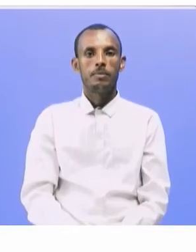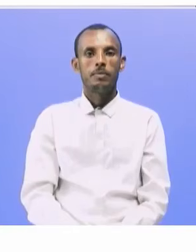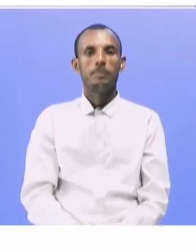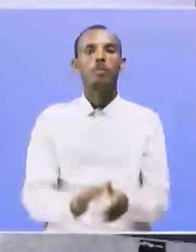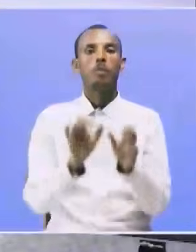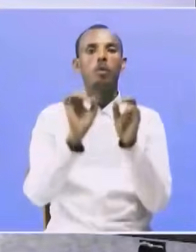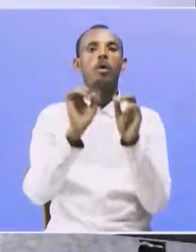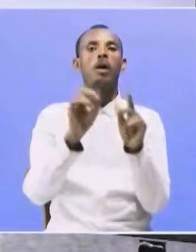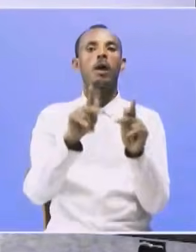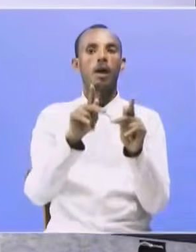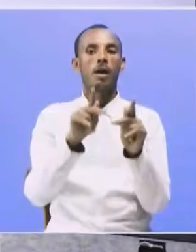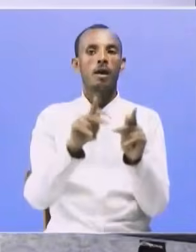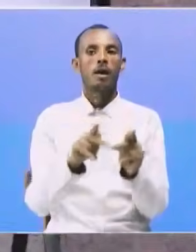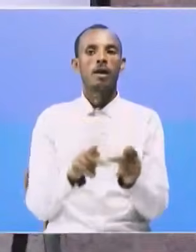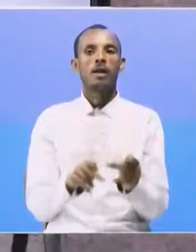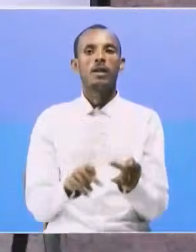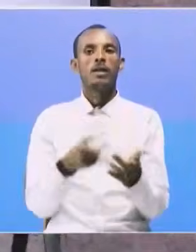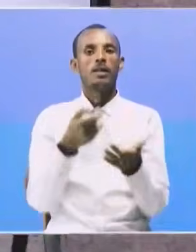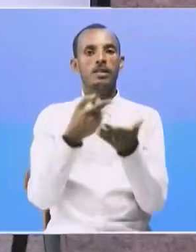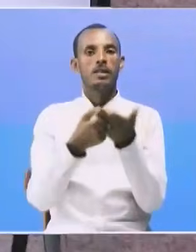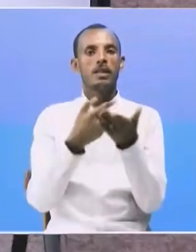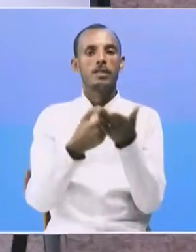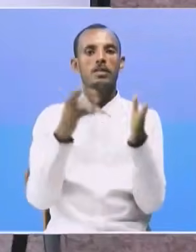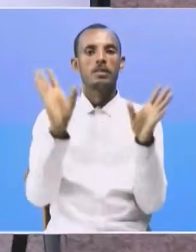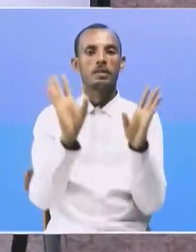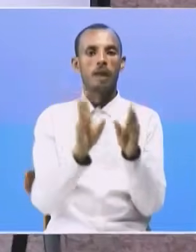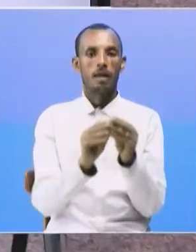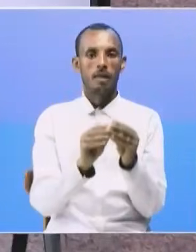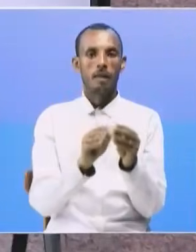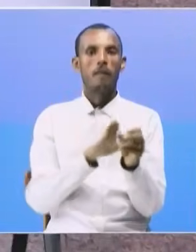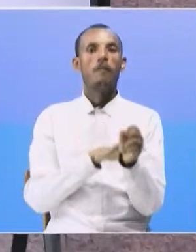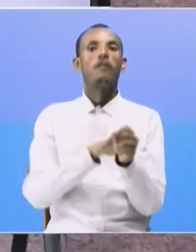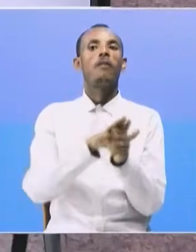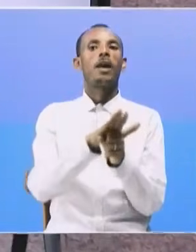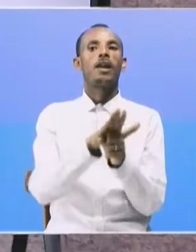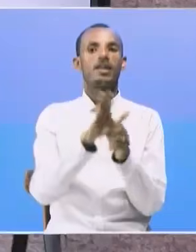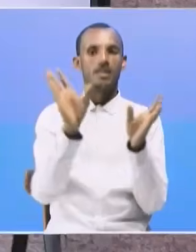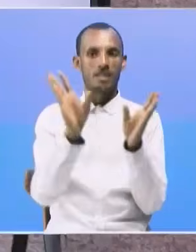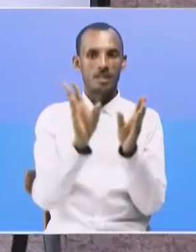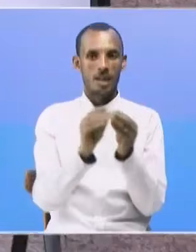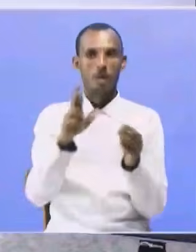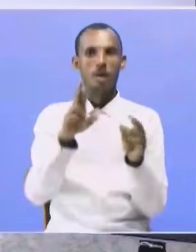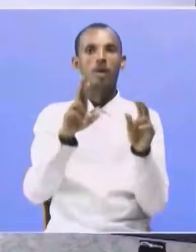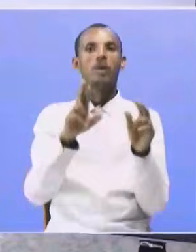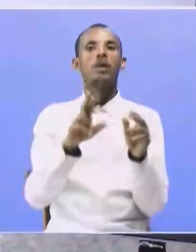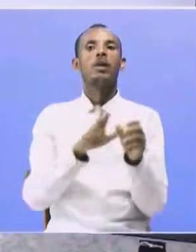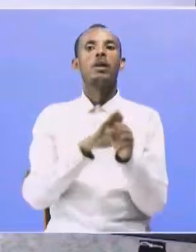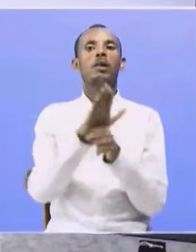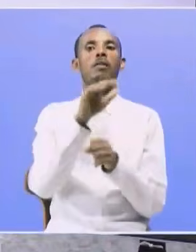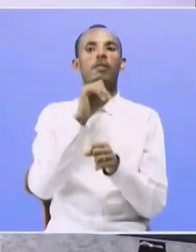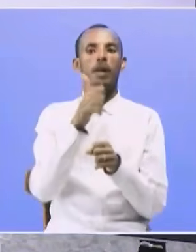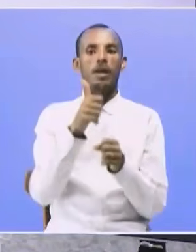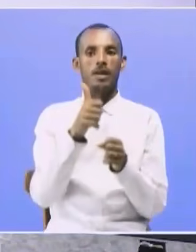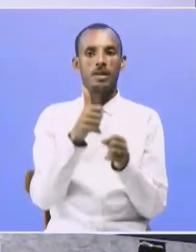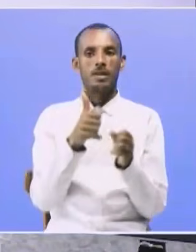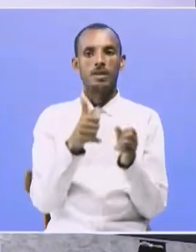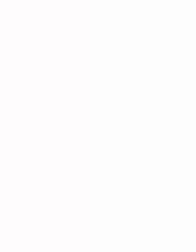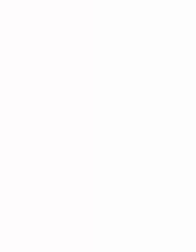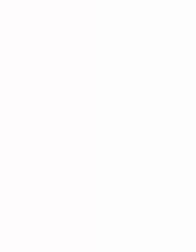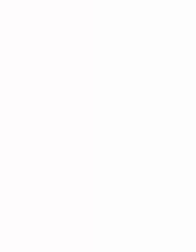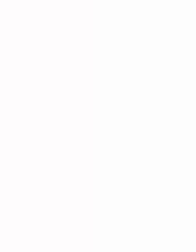Okay? Is this set finite set or not? I'll give you 10